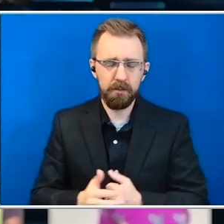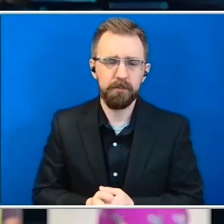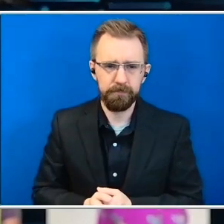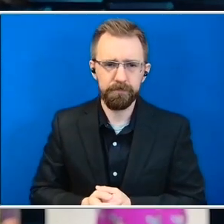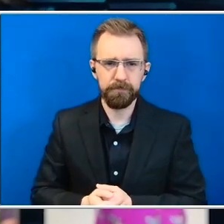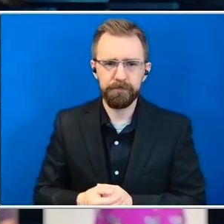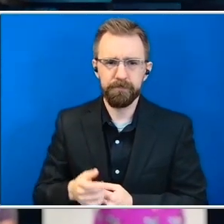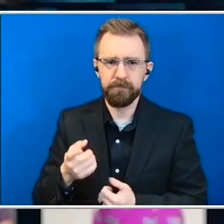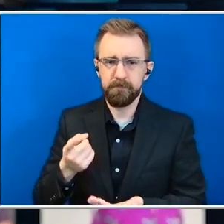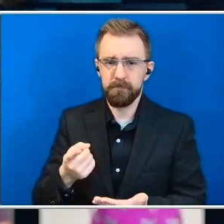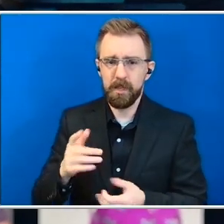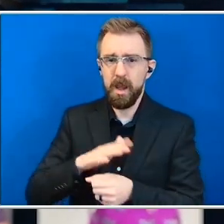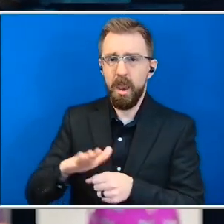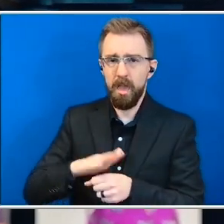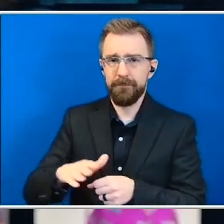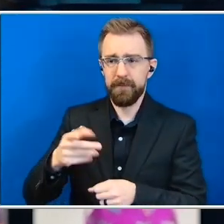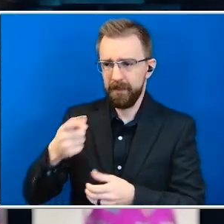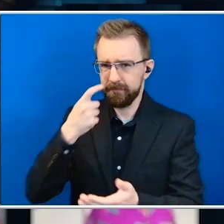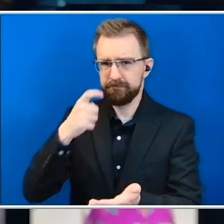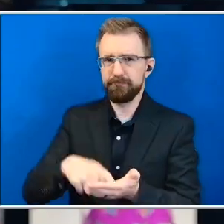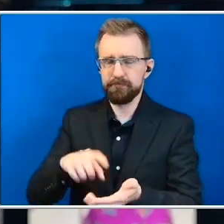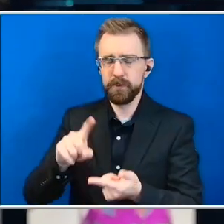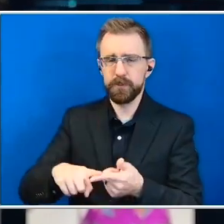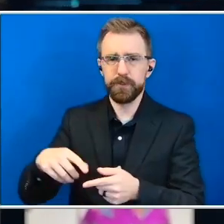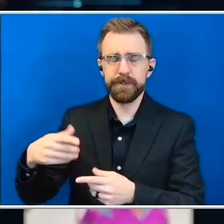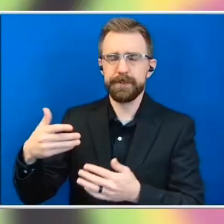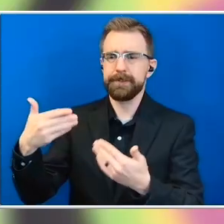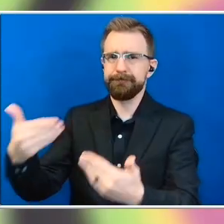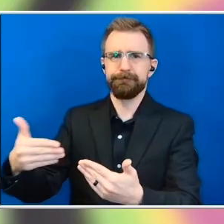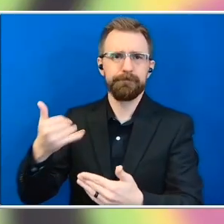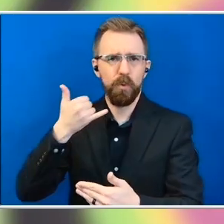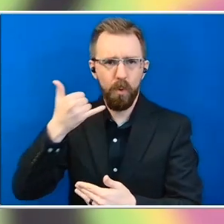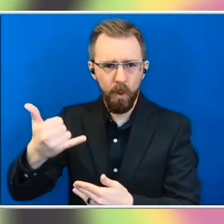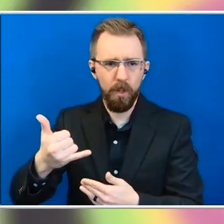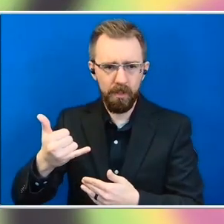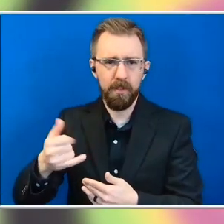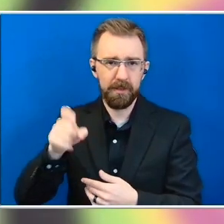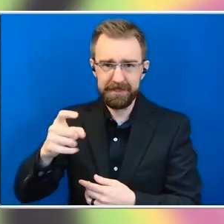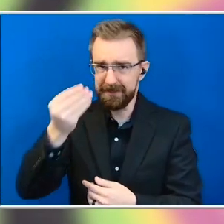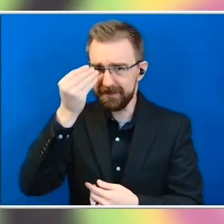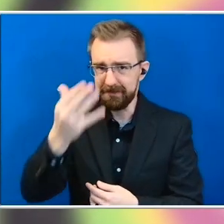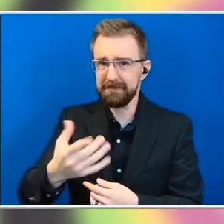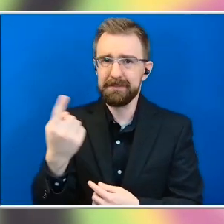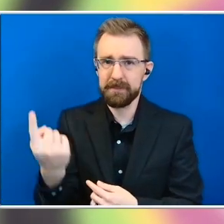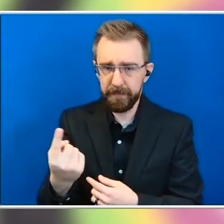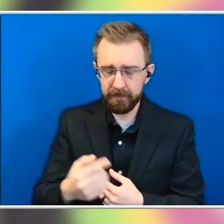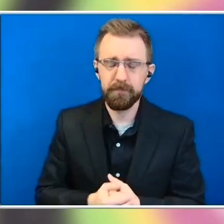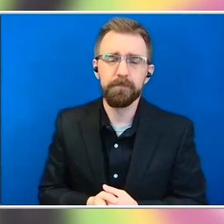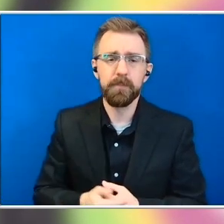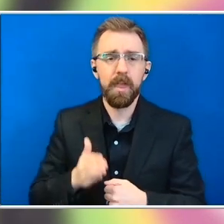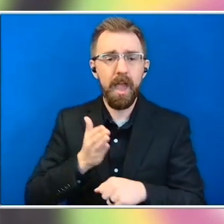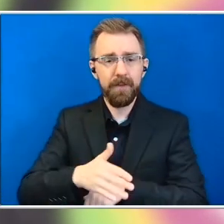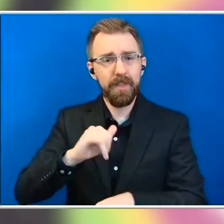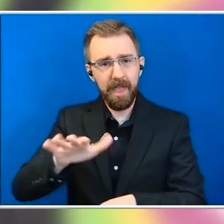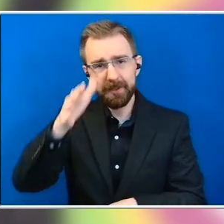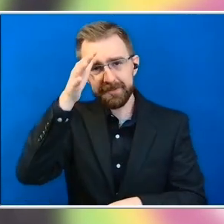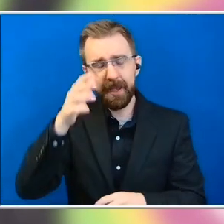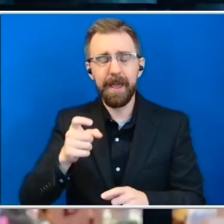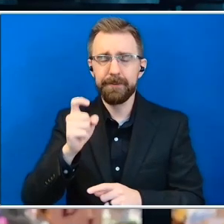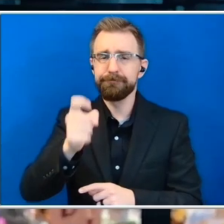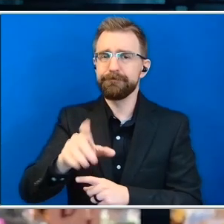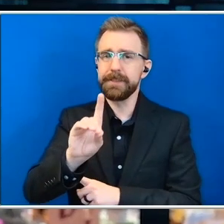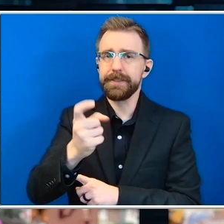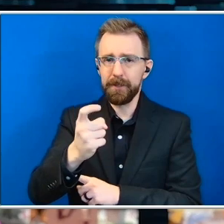raise the flag, to give me a call and say, you need to know this. Shortly after, his dad was diagnosed with Alzheimer's